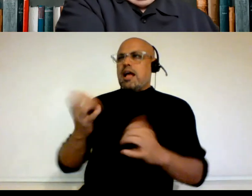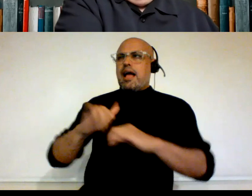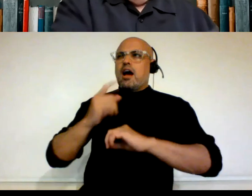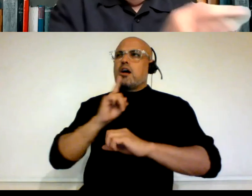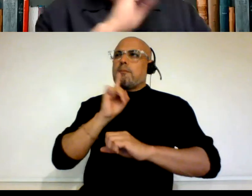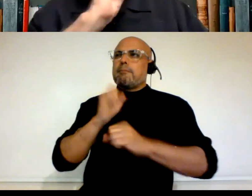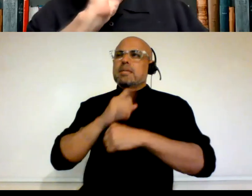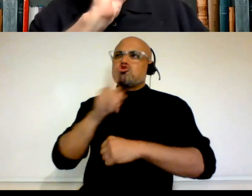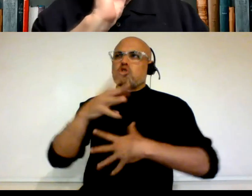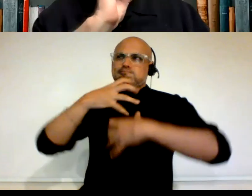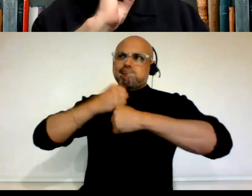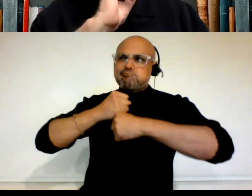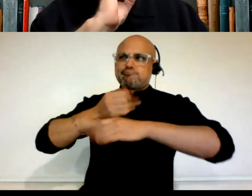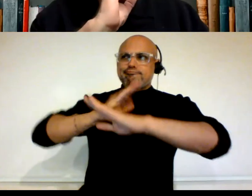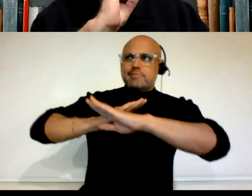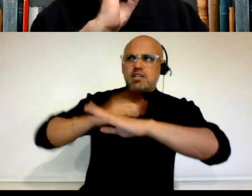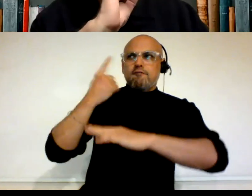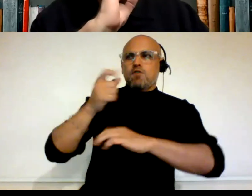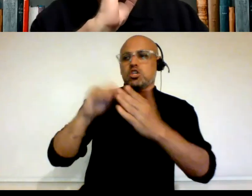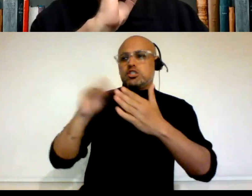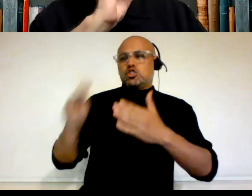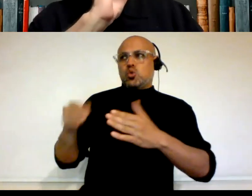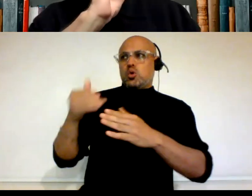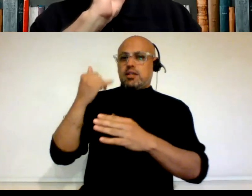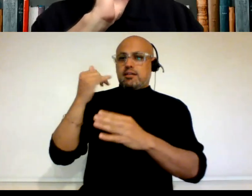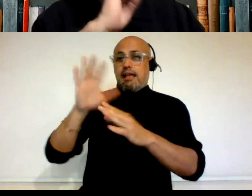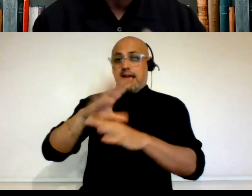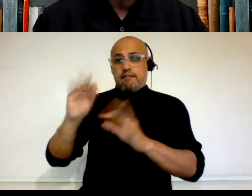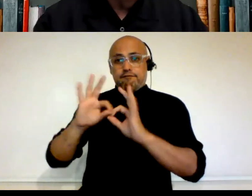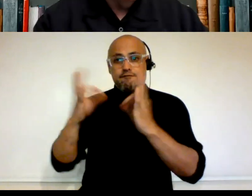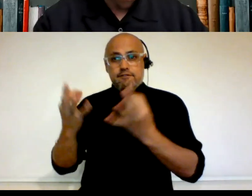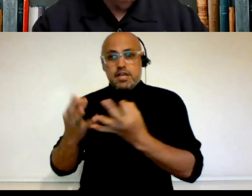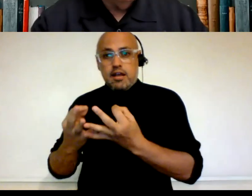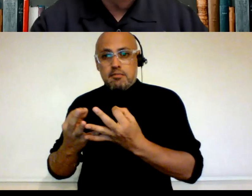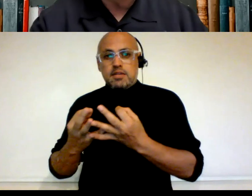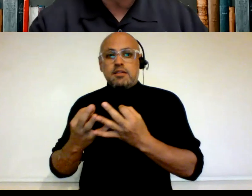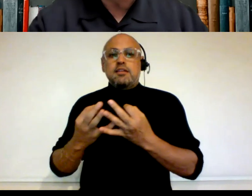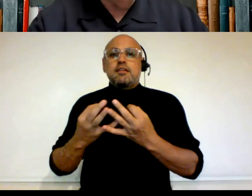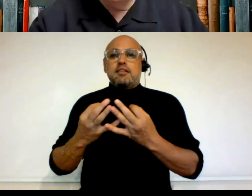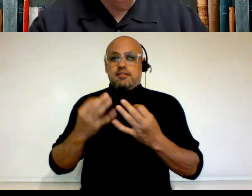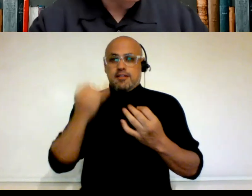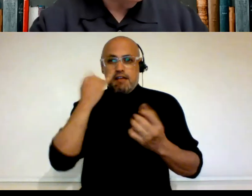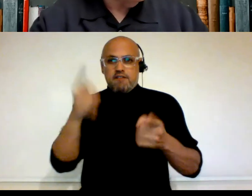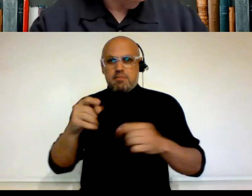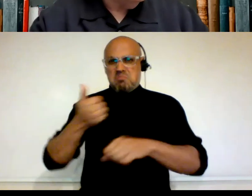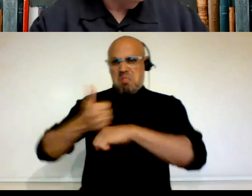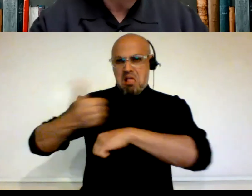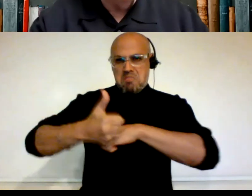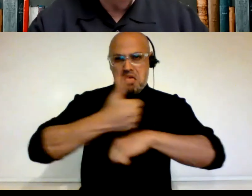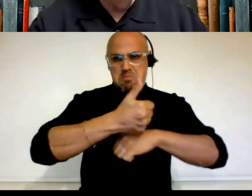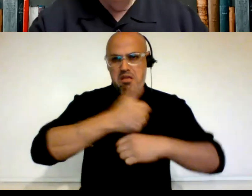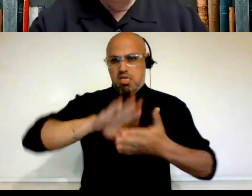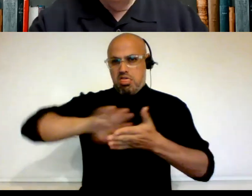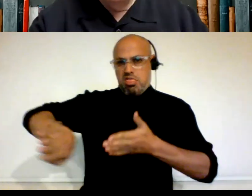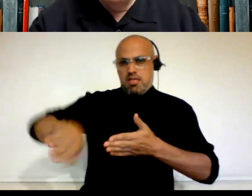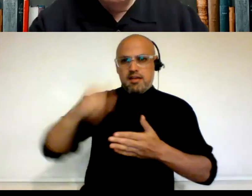and protection to a student and the student's family from the inevitable finger pointing and exclusion that